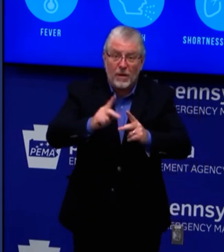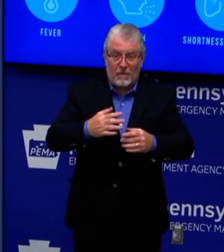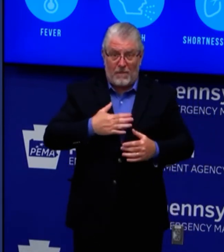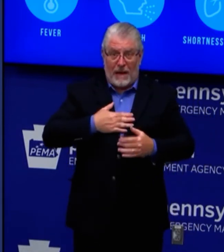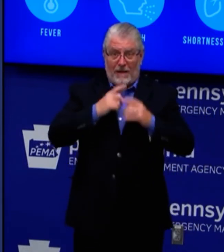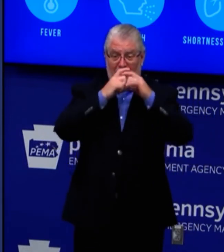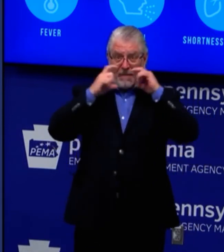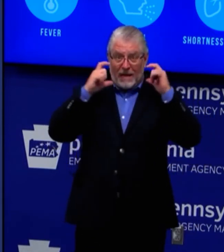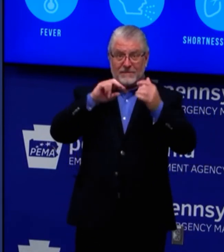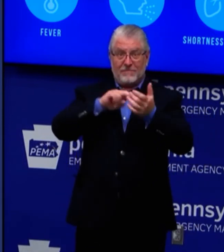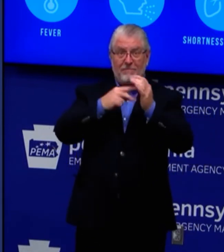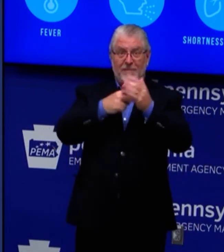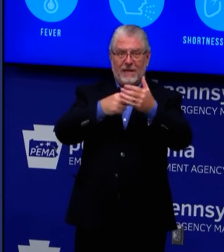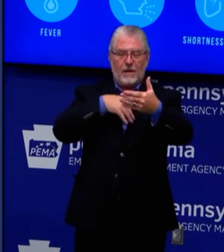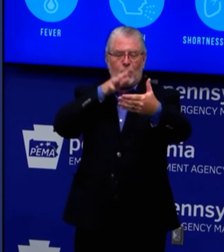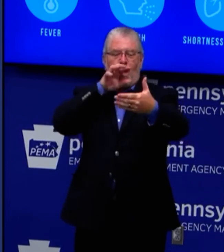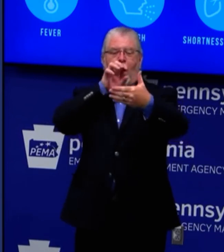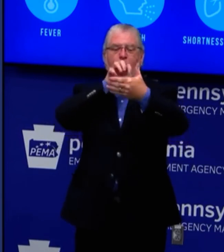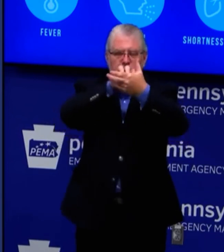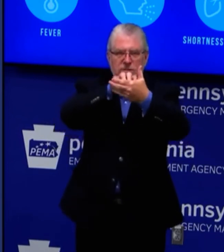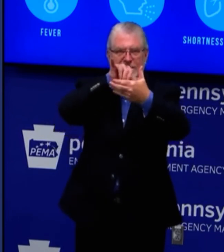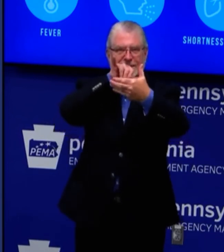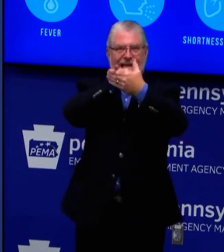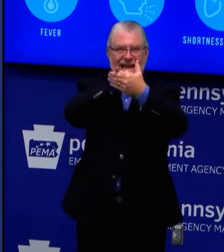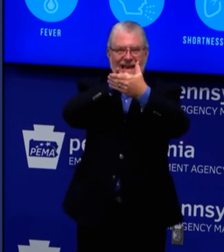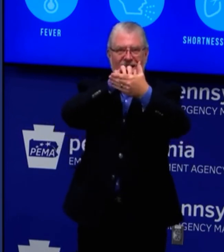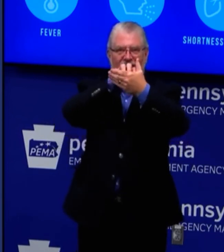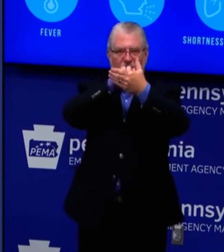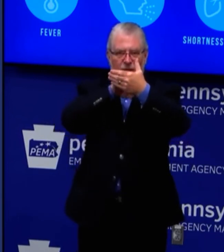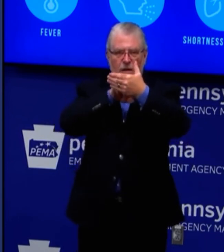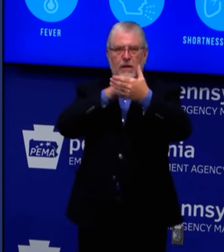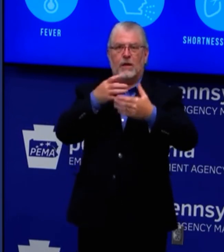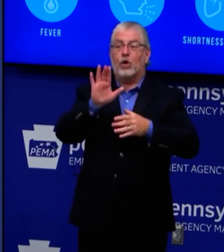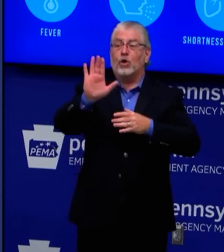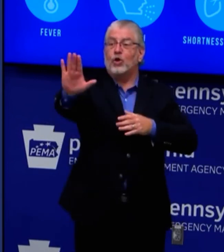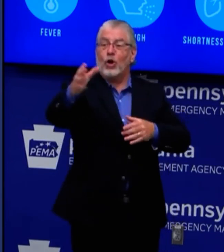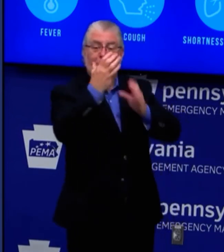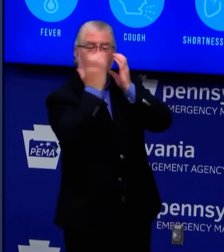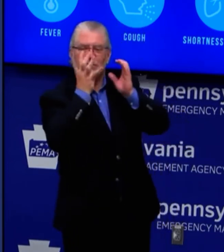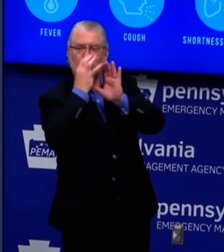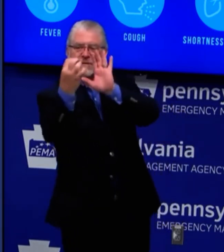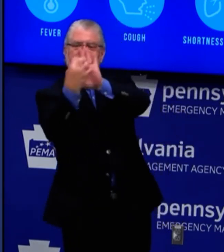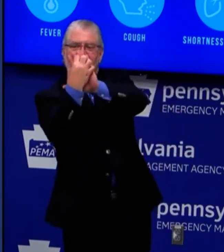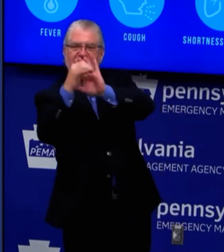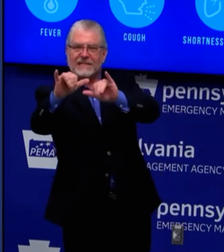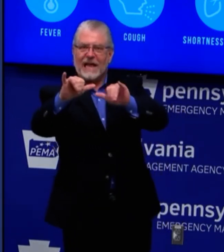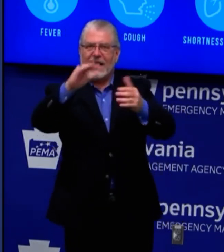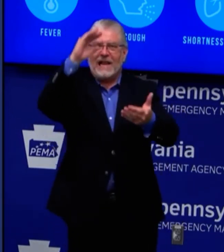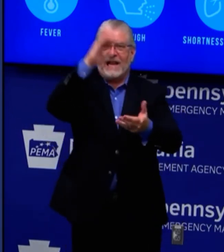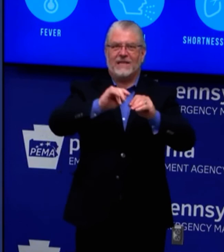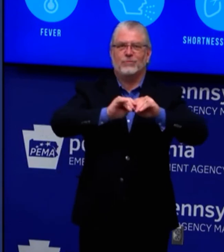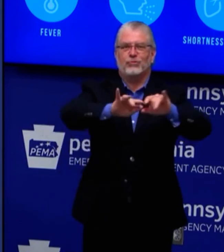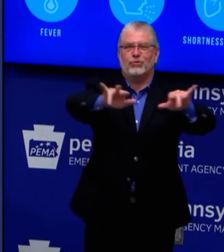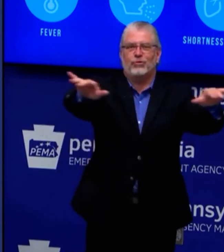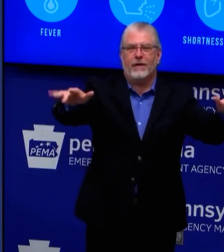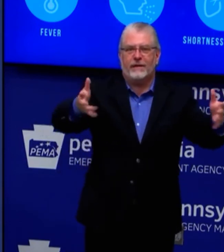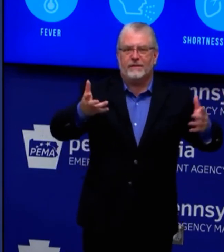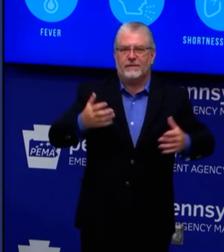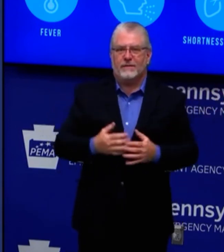myself. And when you wear a mask, you're protecting me and everybody else around you. So if you're not wearing a mask,